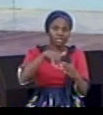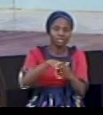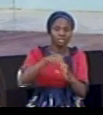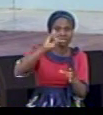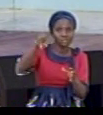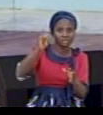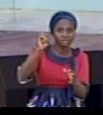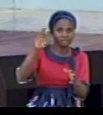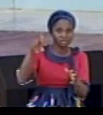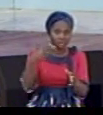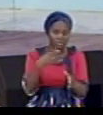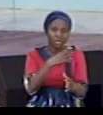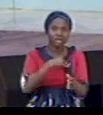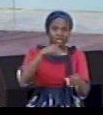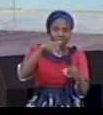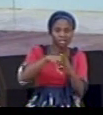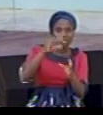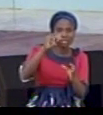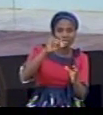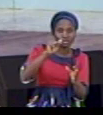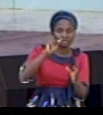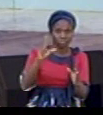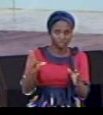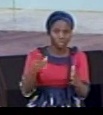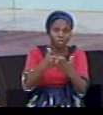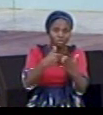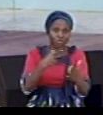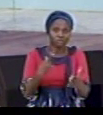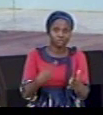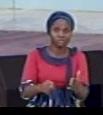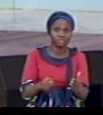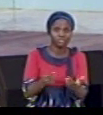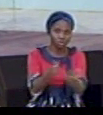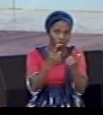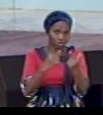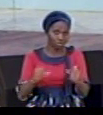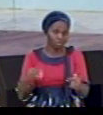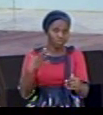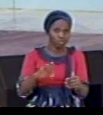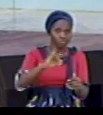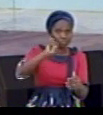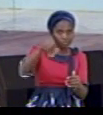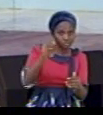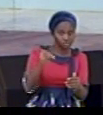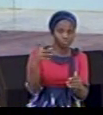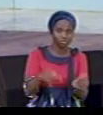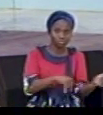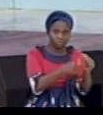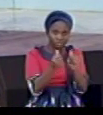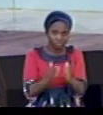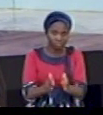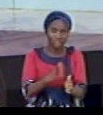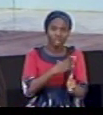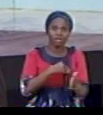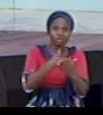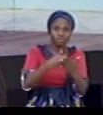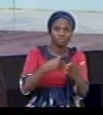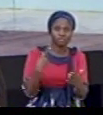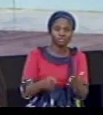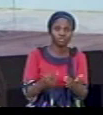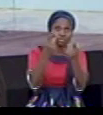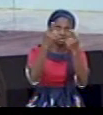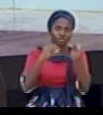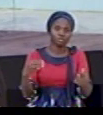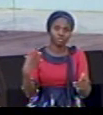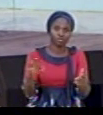in Malachi, before the coming of John the Baptist, and before the coming of Jesus